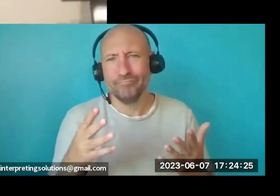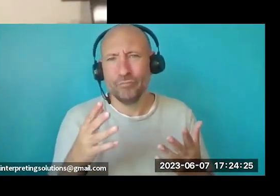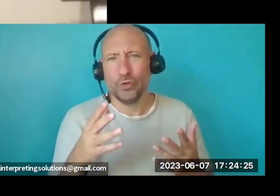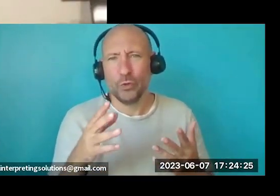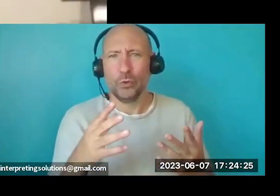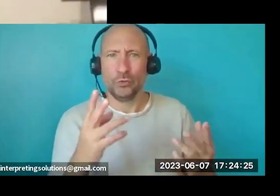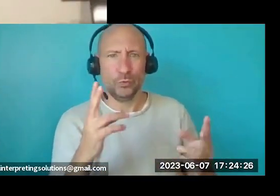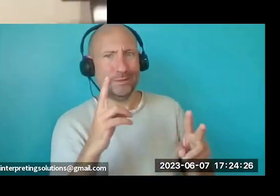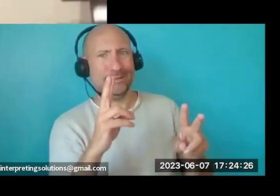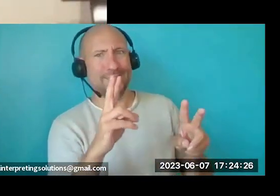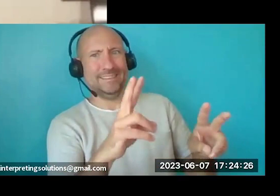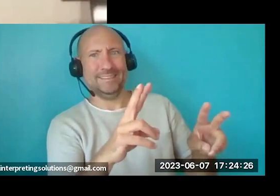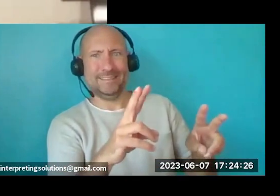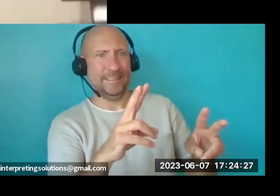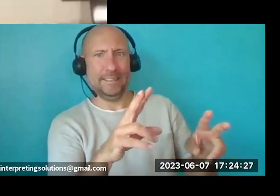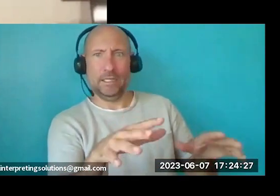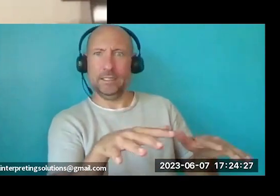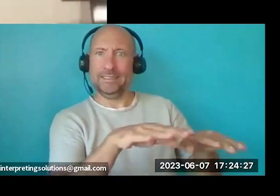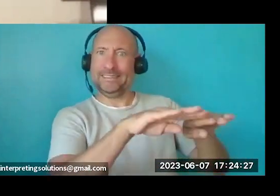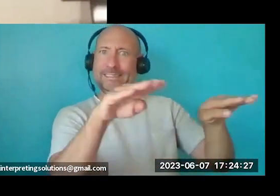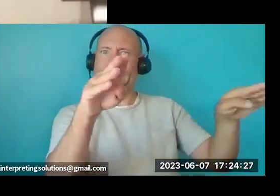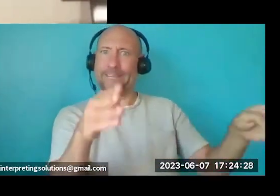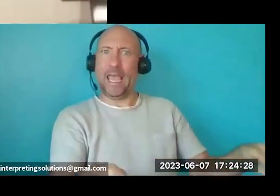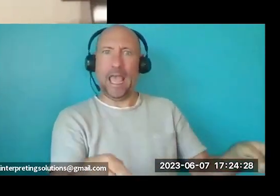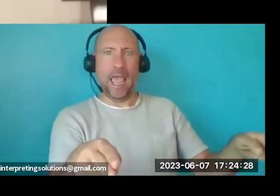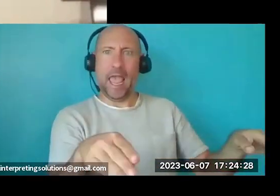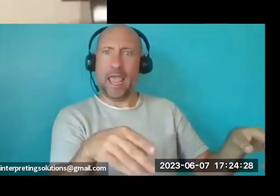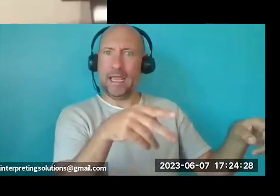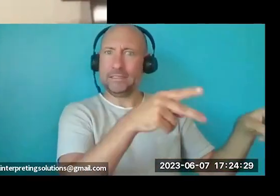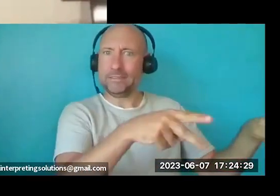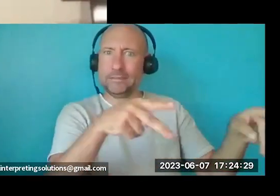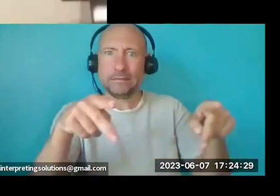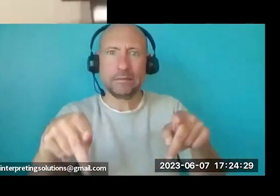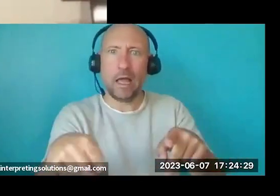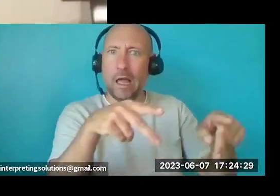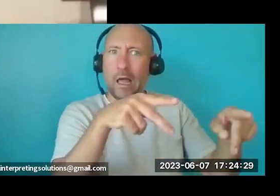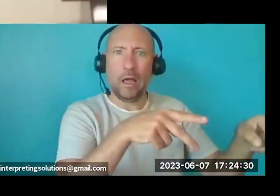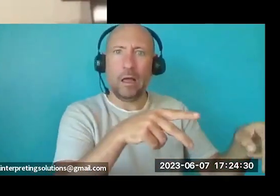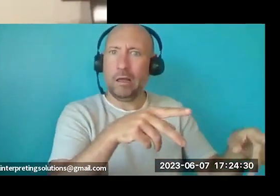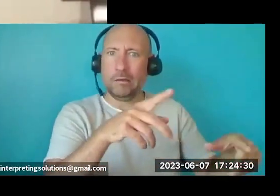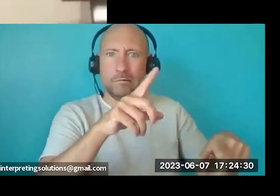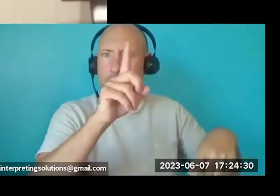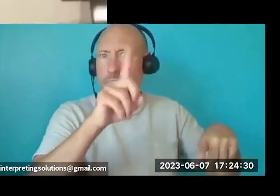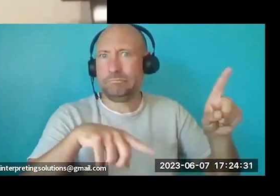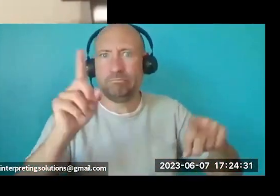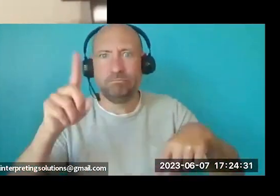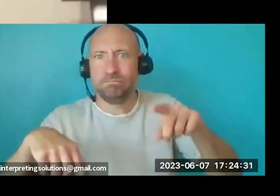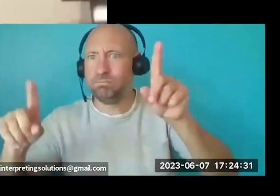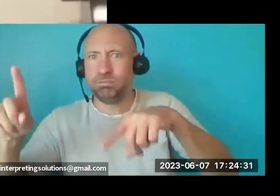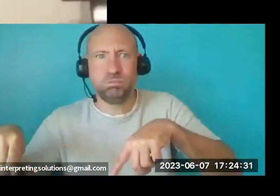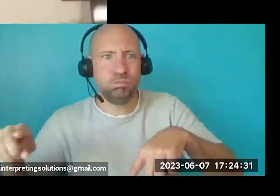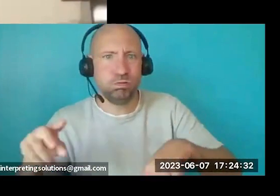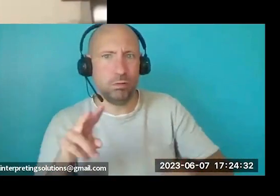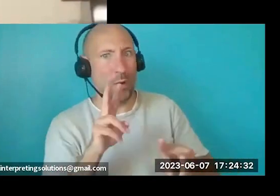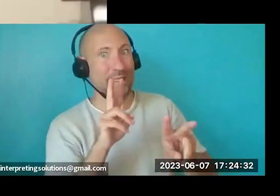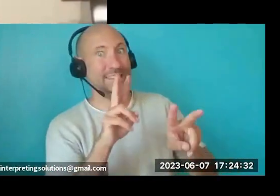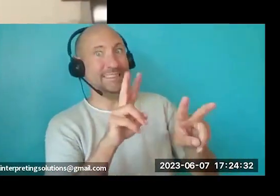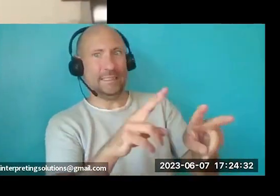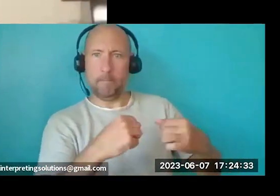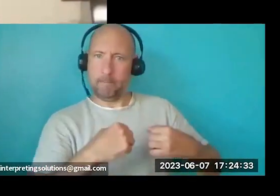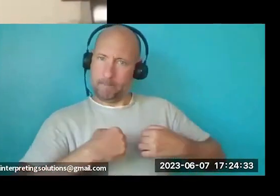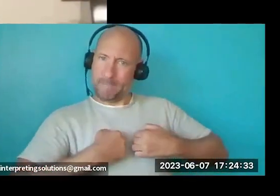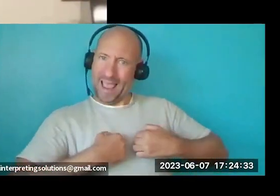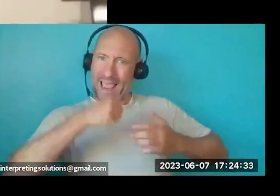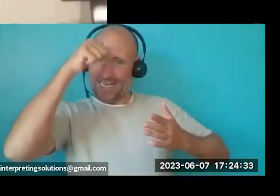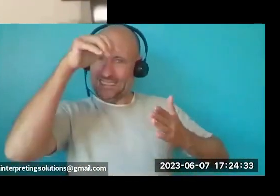performers move at the same time on stage. There are endless ways. And you also base what you see on your own